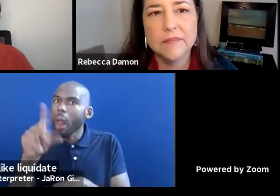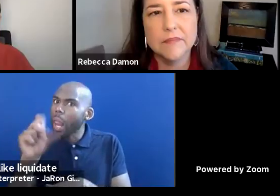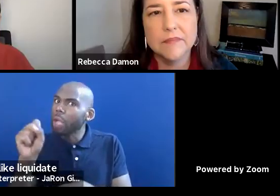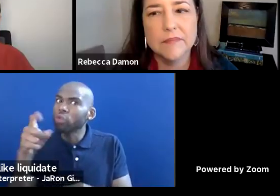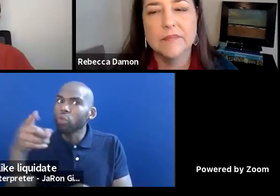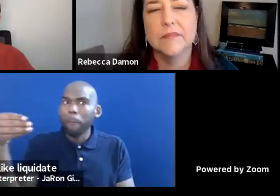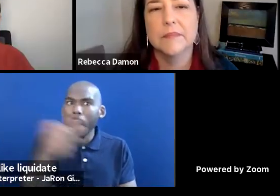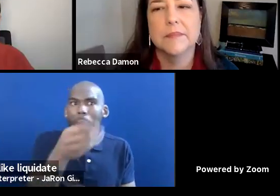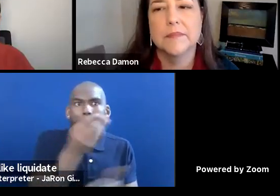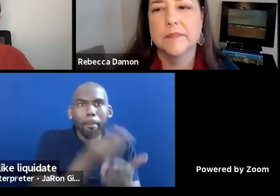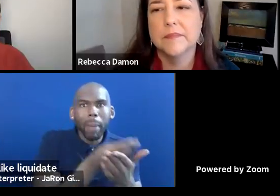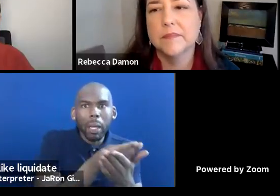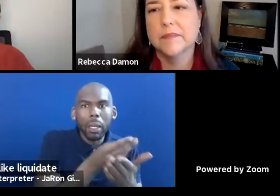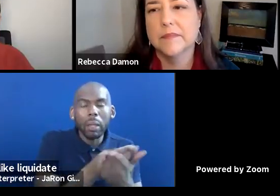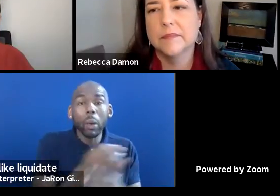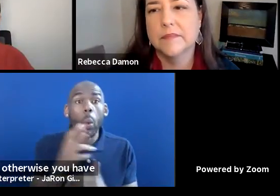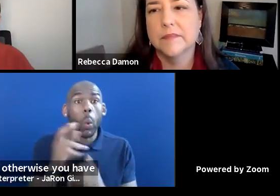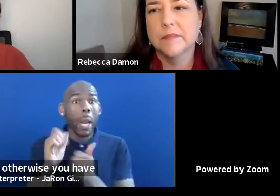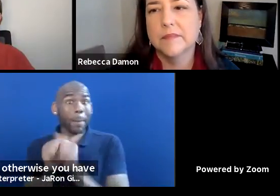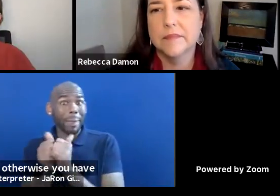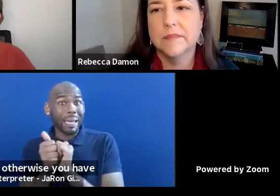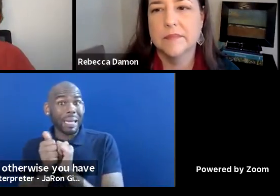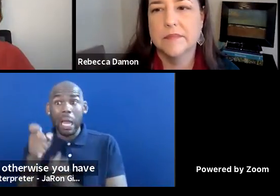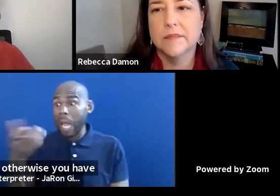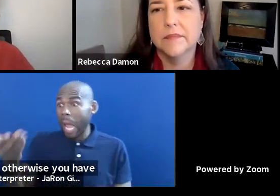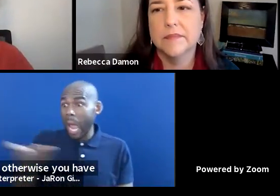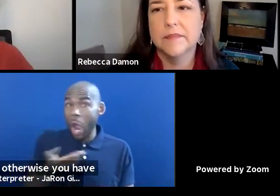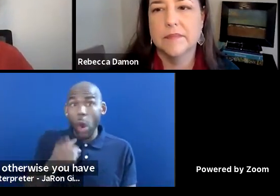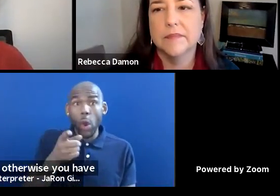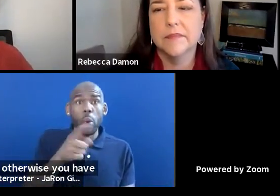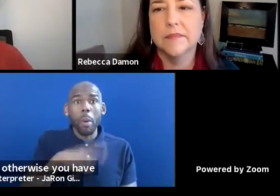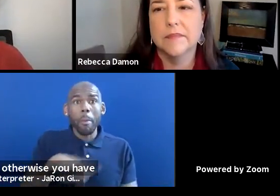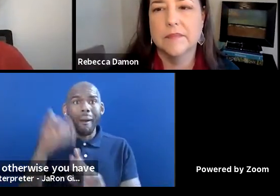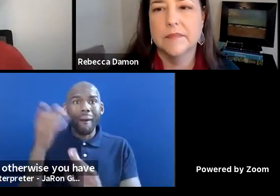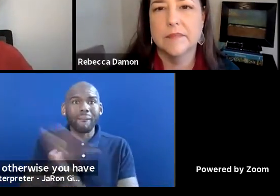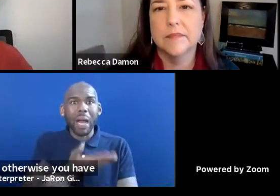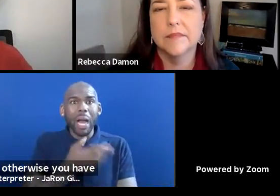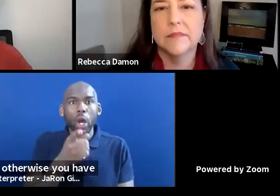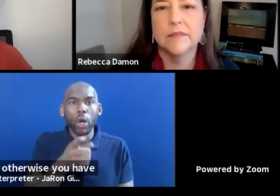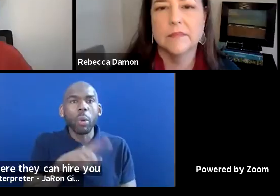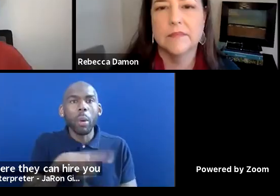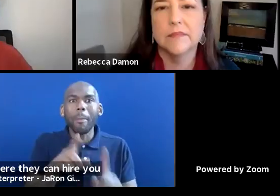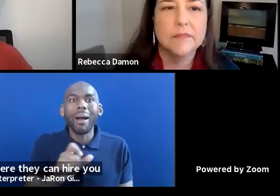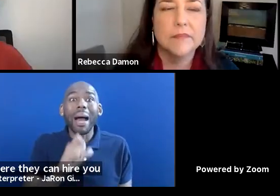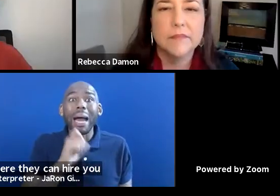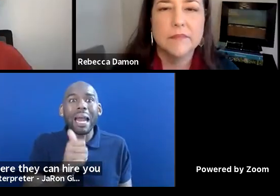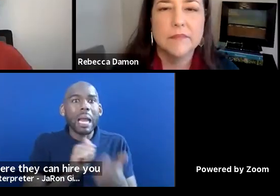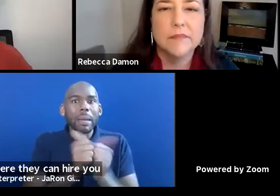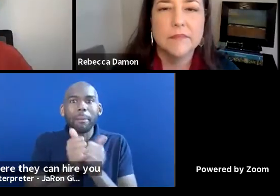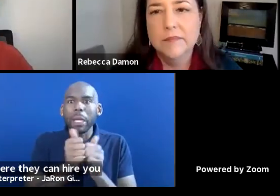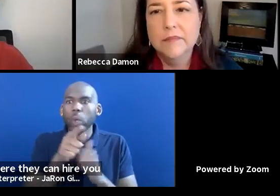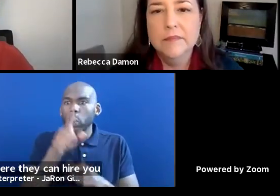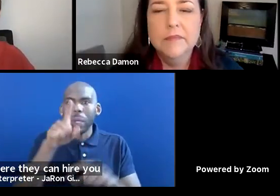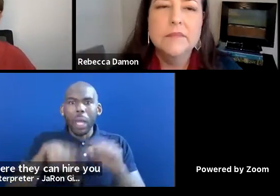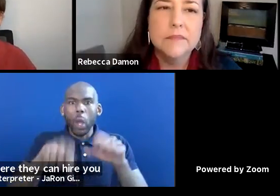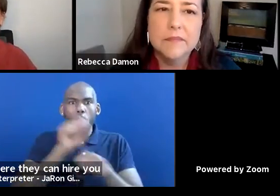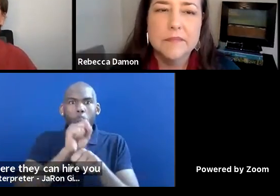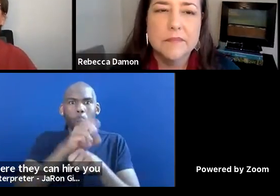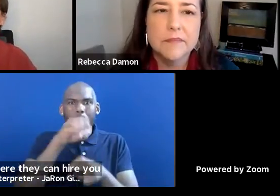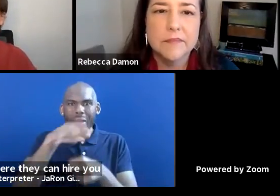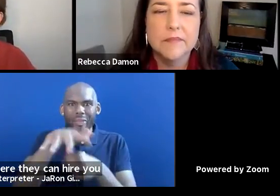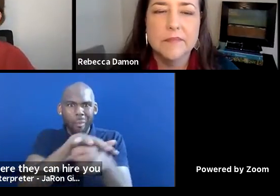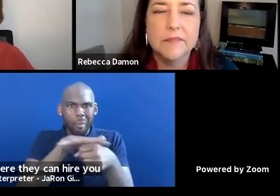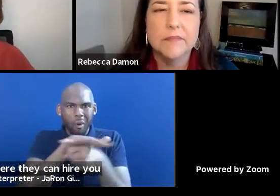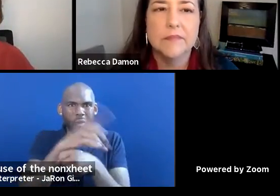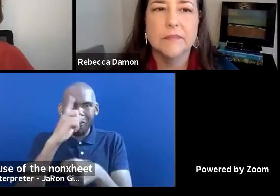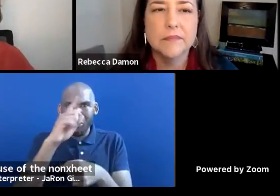Non-competes, where I can hire you, but then they fire you, but because of the non-compete, you cannot work in that market for another year, which means you have to move.